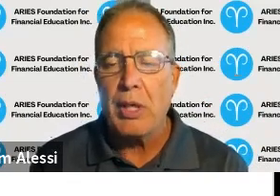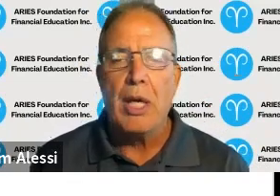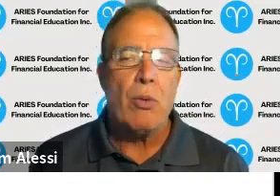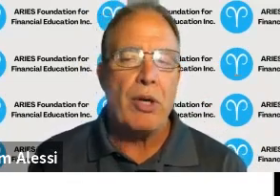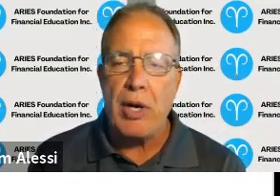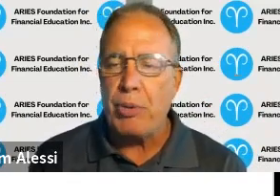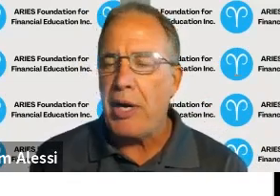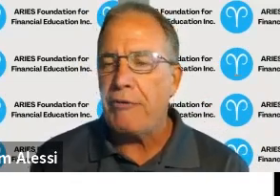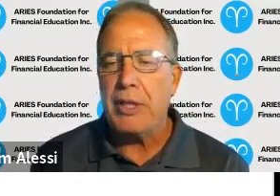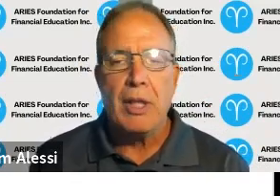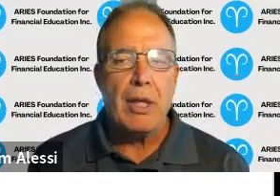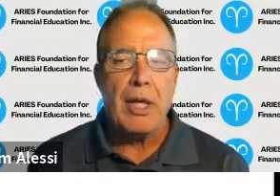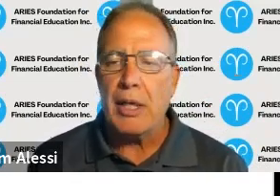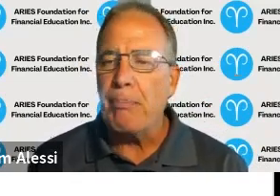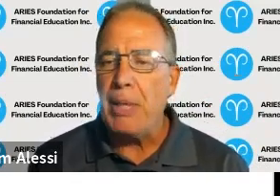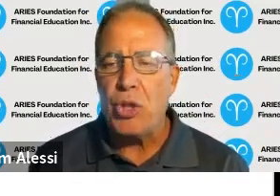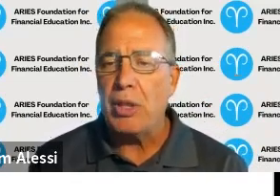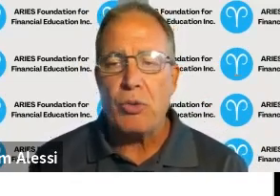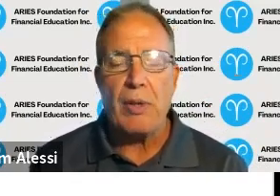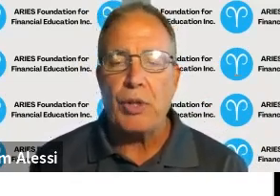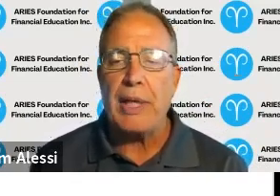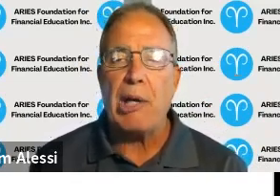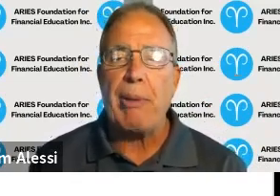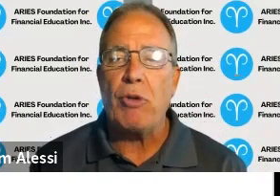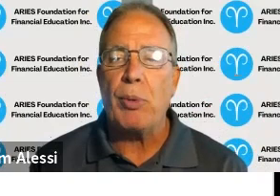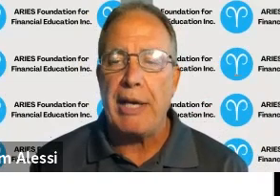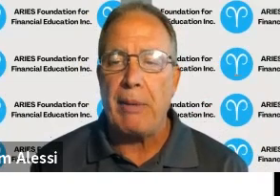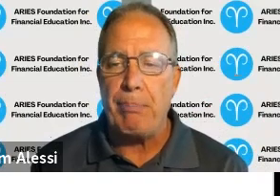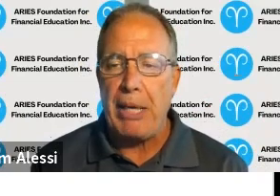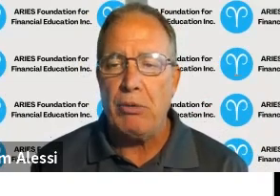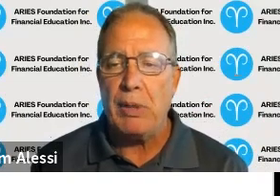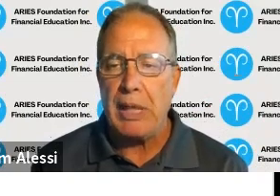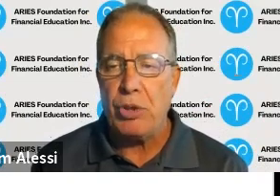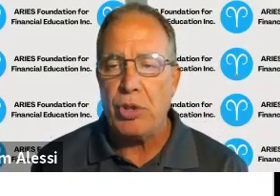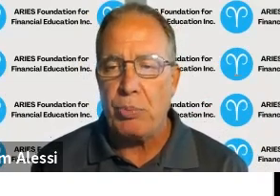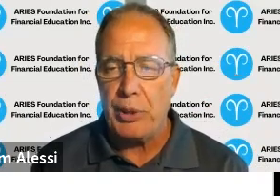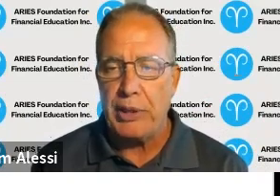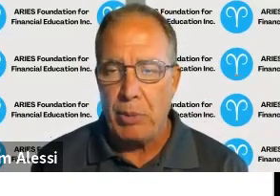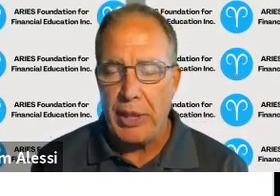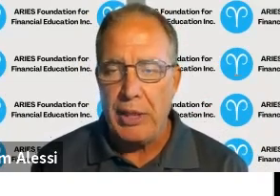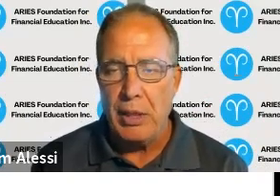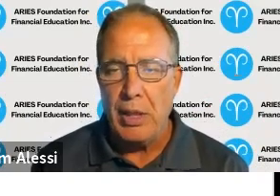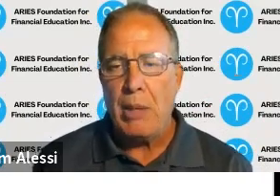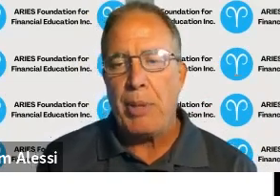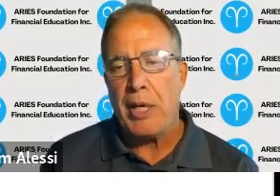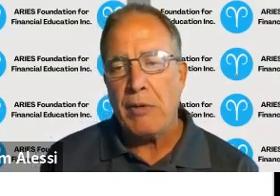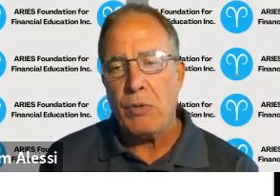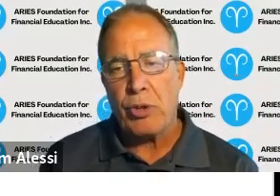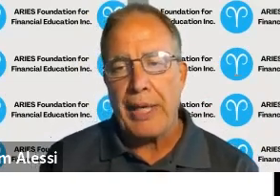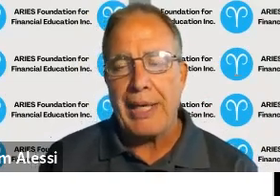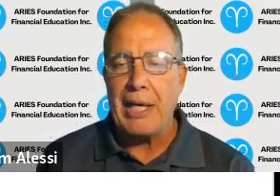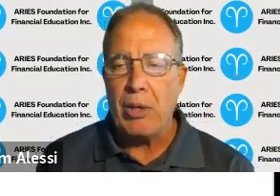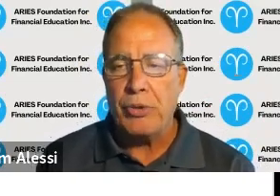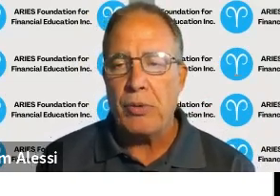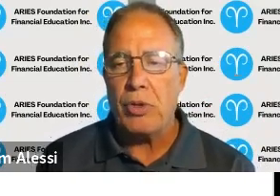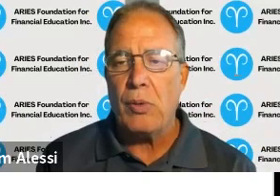www.ariesfoundation.org. We're a nonprofit. Our mission is really trying to help everyone have a better relationship with their money. Part of what